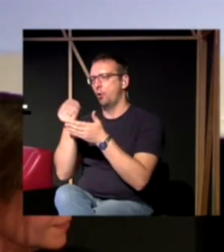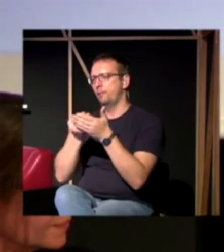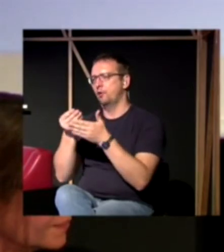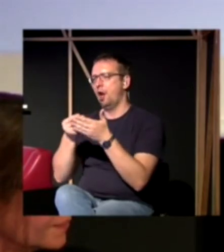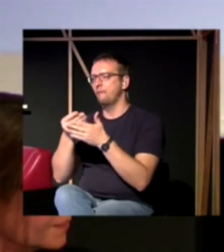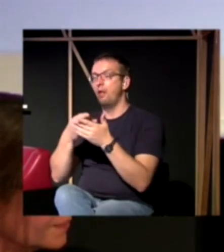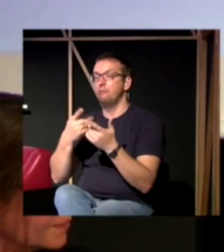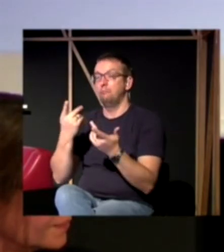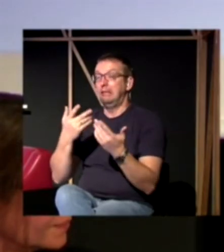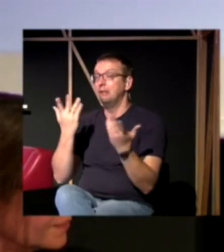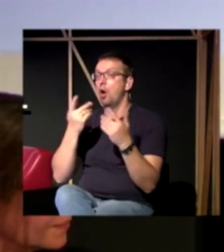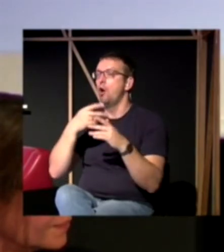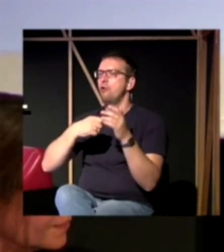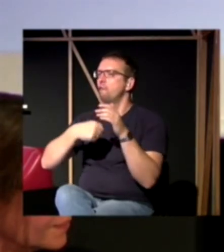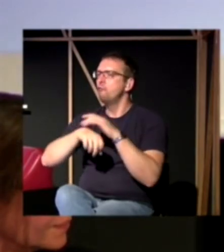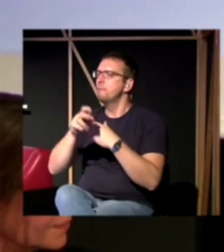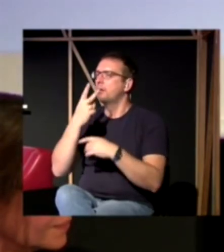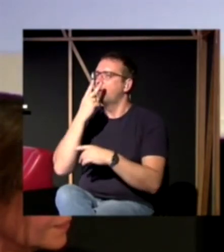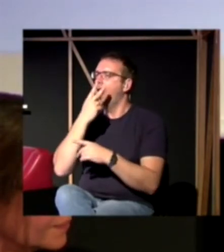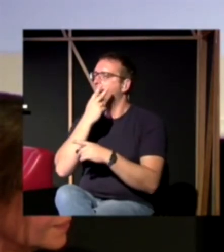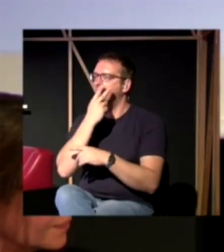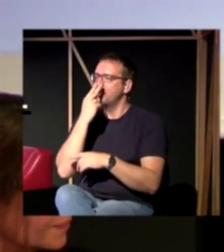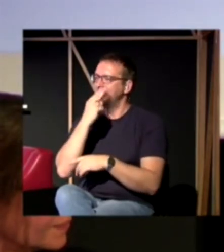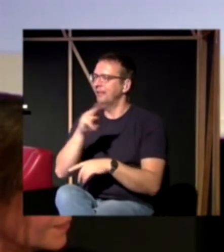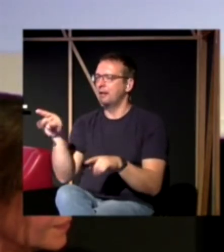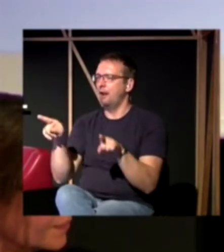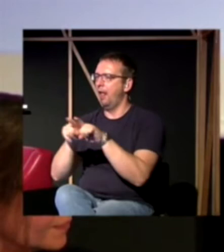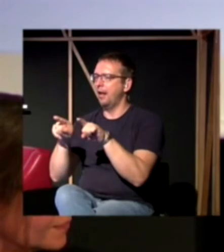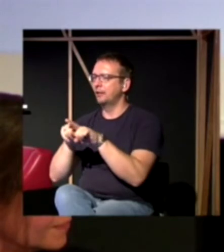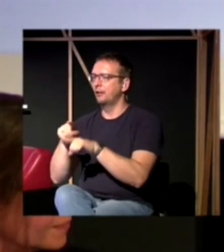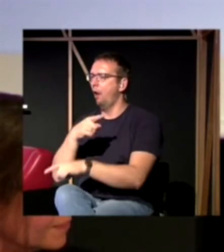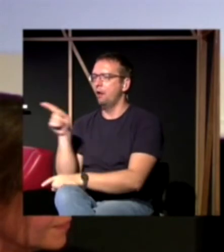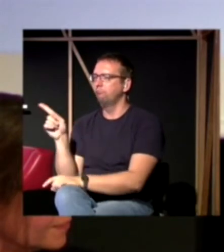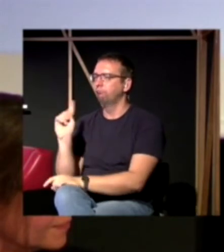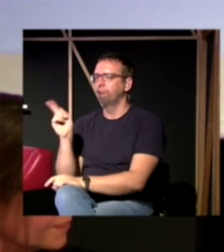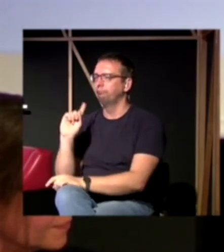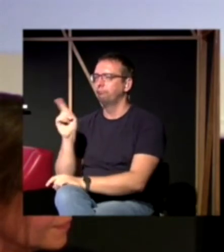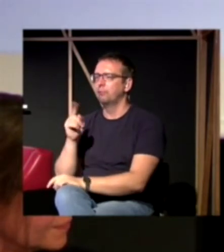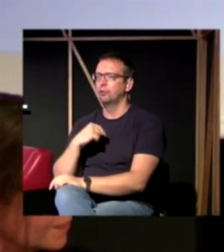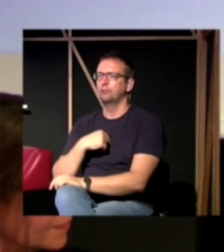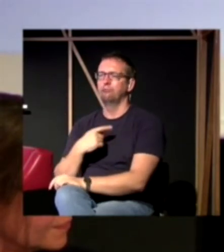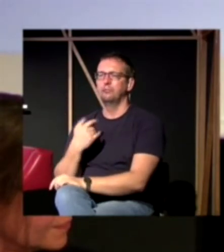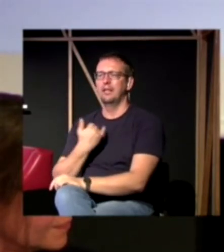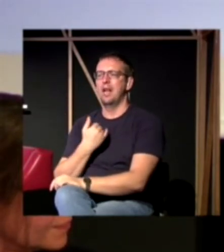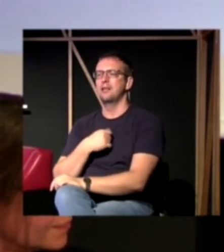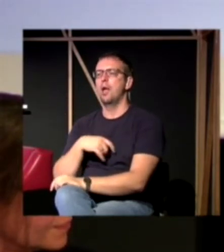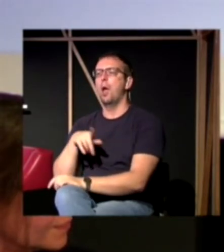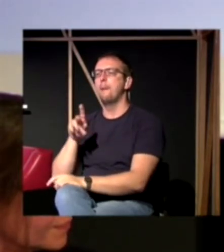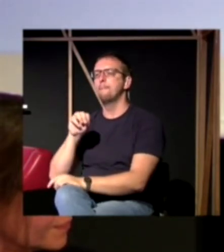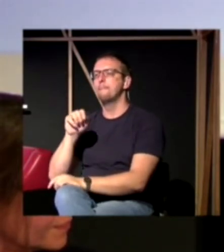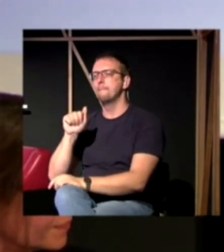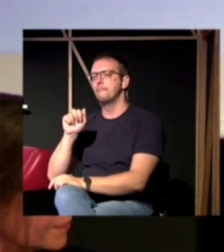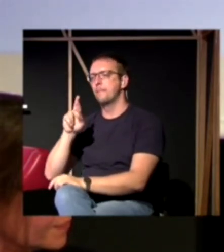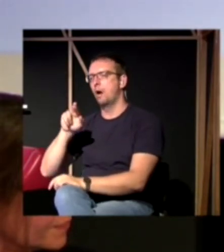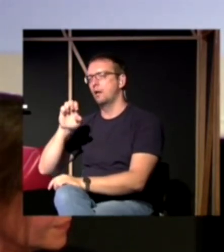now, and every year and every match I understand something else. I understand that I need to